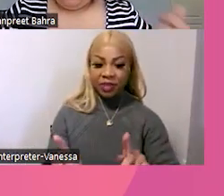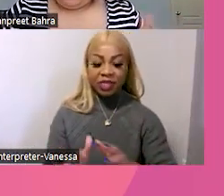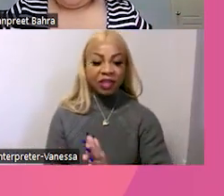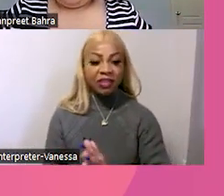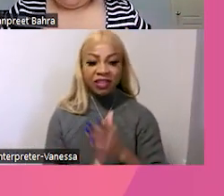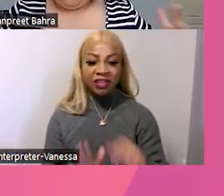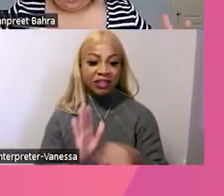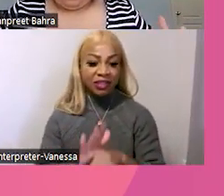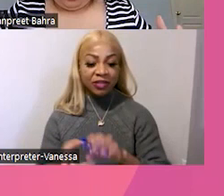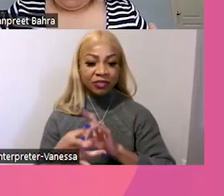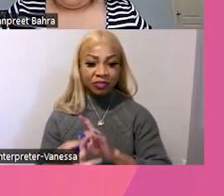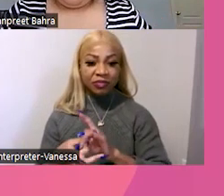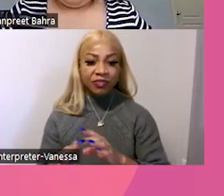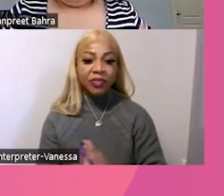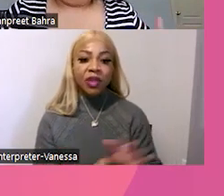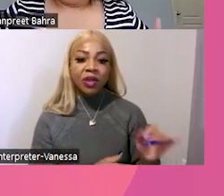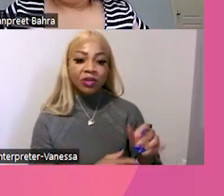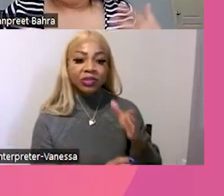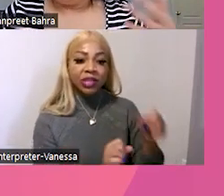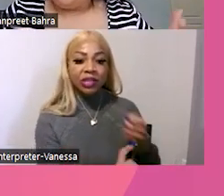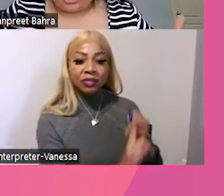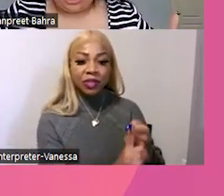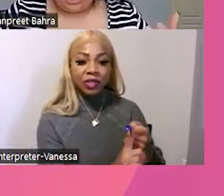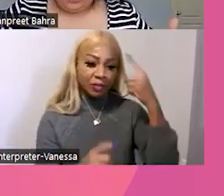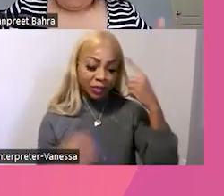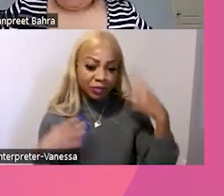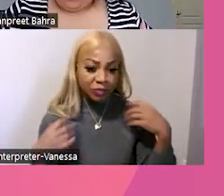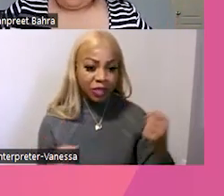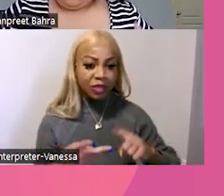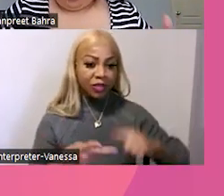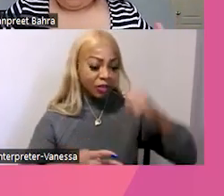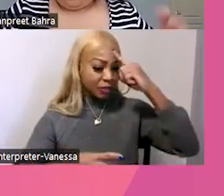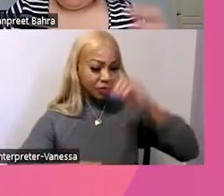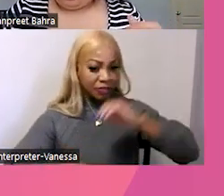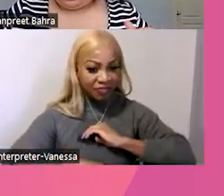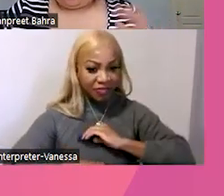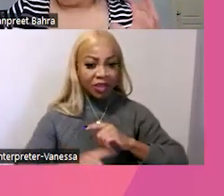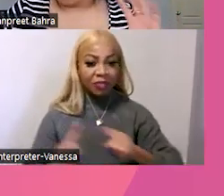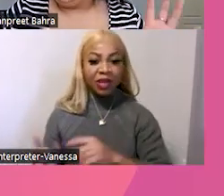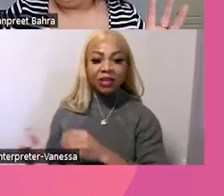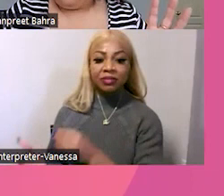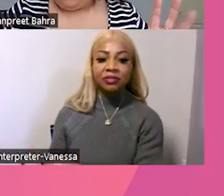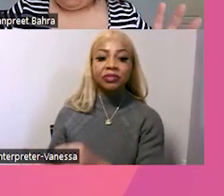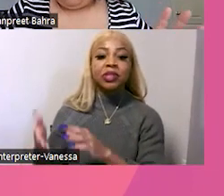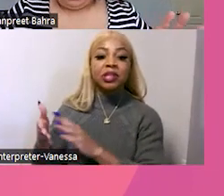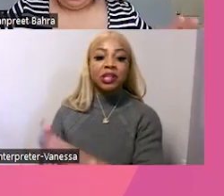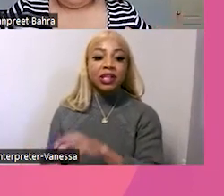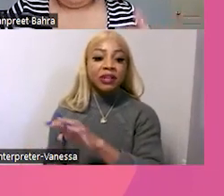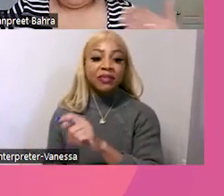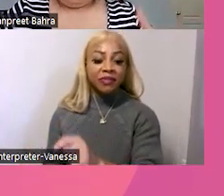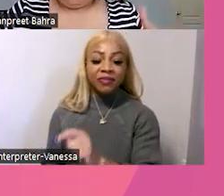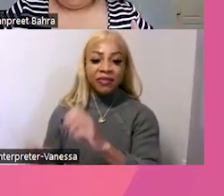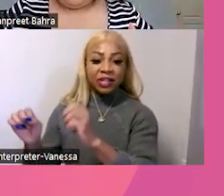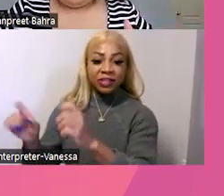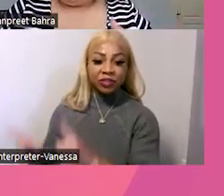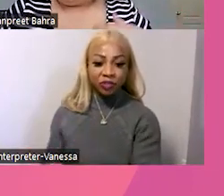fat women and the larger impact on their mental health and well-being is recorded by fat studies scholars to point that not only do fat women